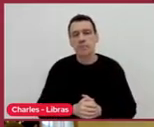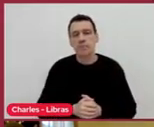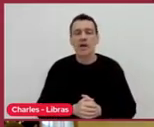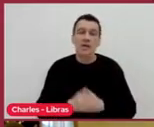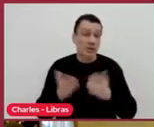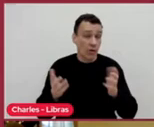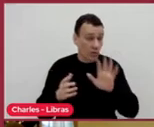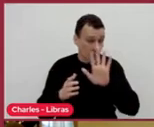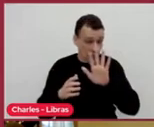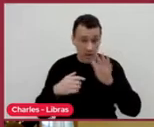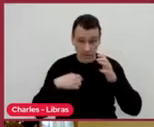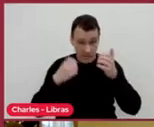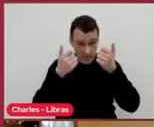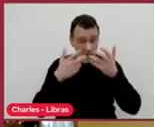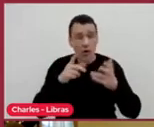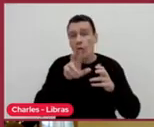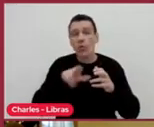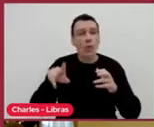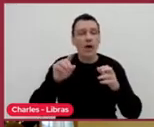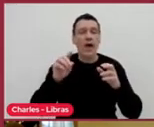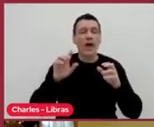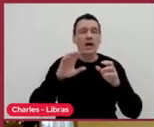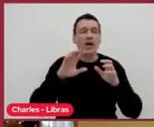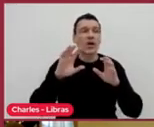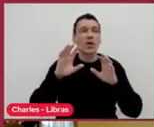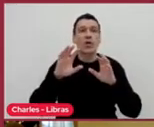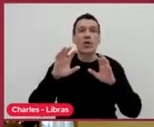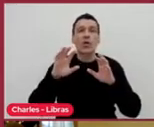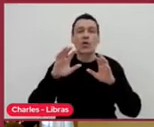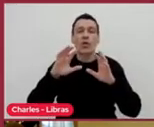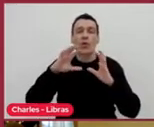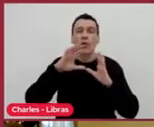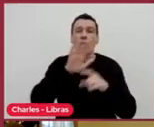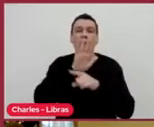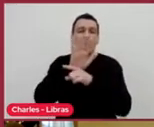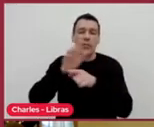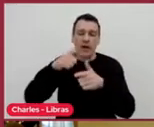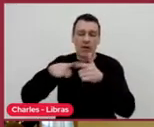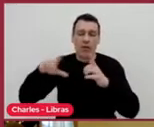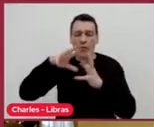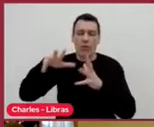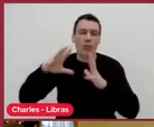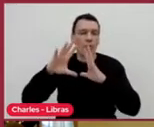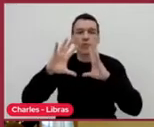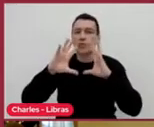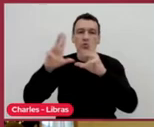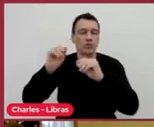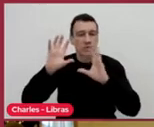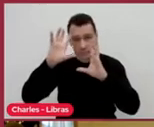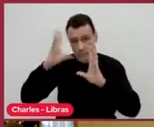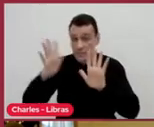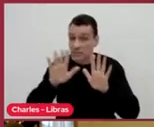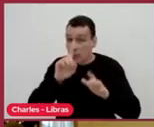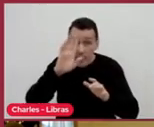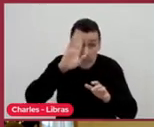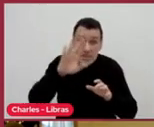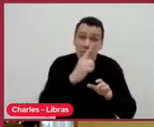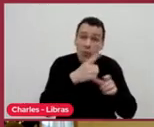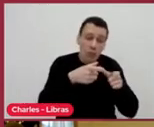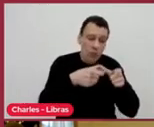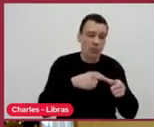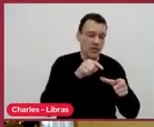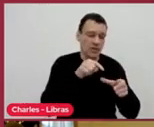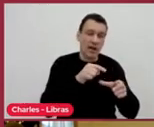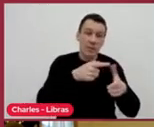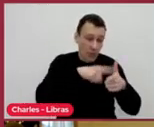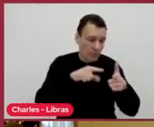global. I can get the resolvers locally. So I generate an array of my resolvers,